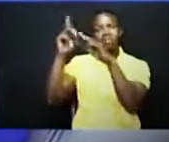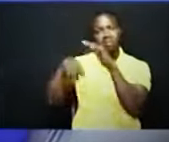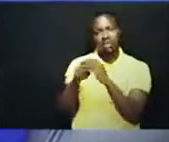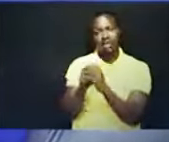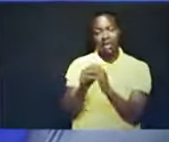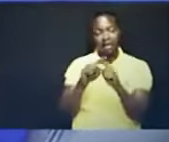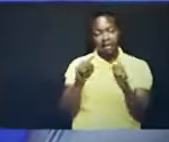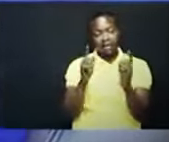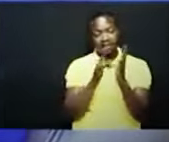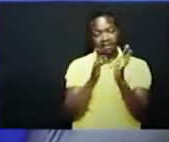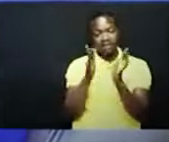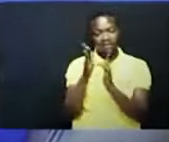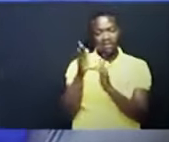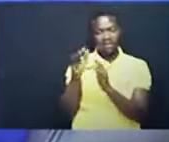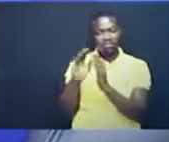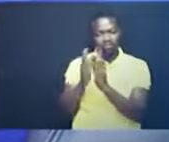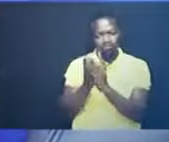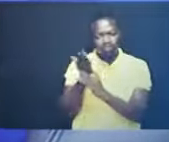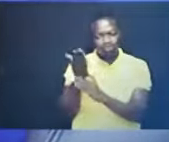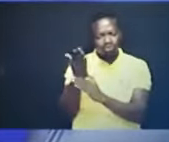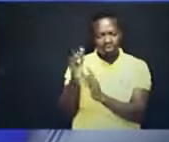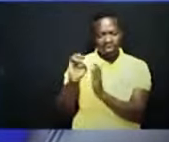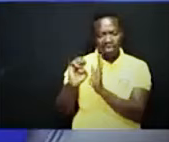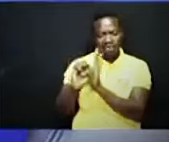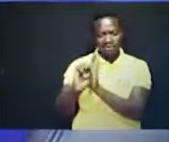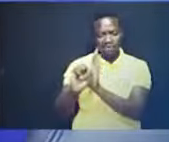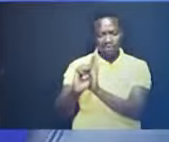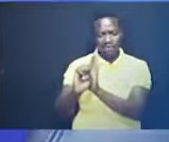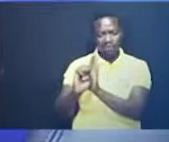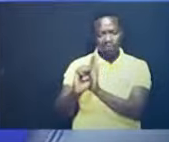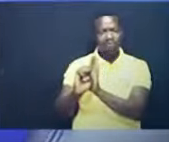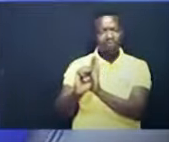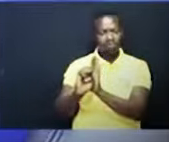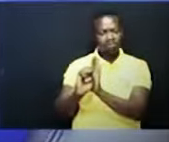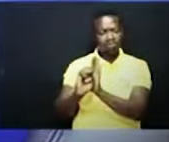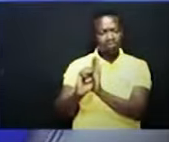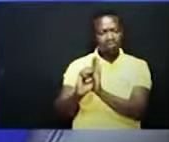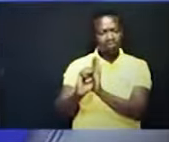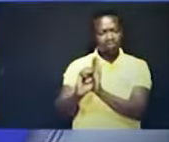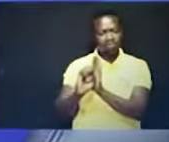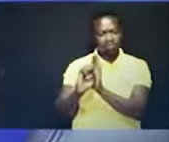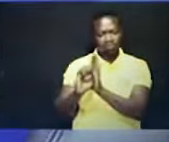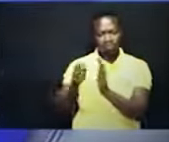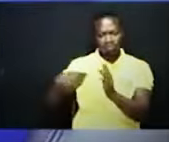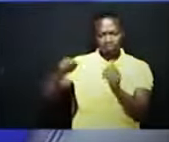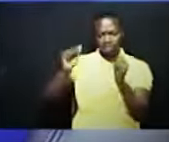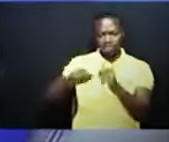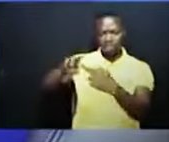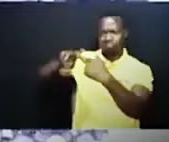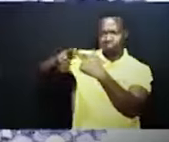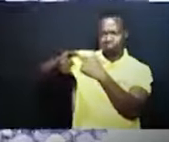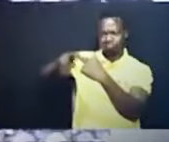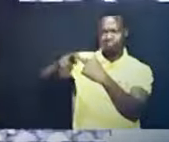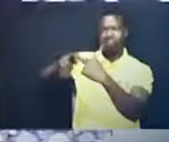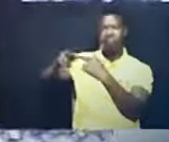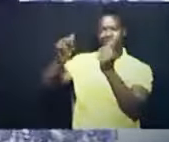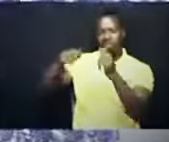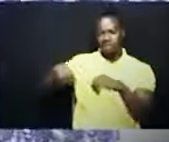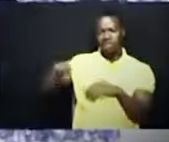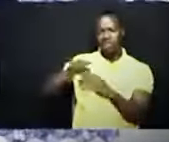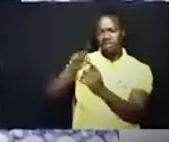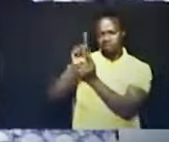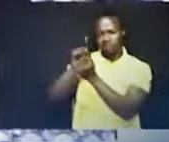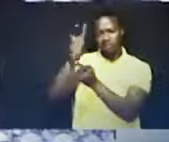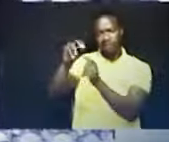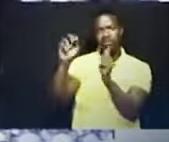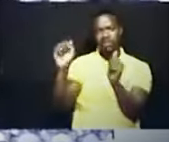Jesus showed us by example that God can be related to and that God is knowable. Nanso Yesu ye nhwe so pa